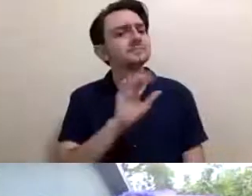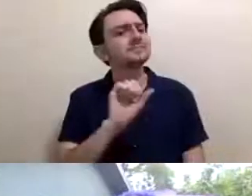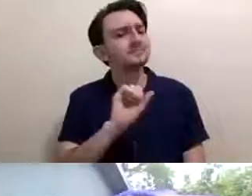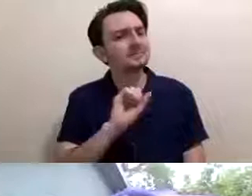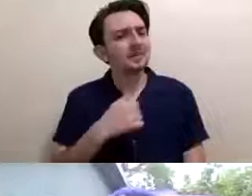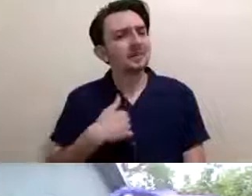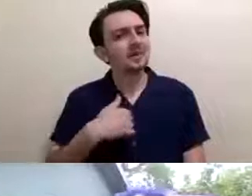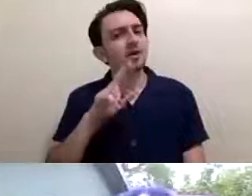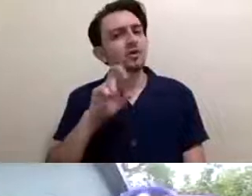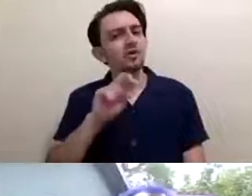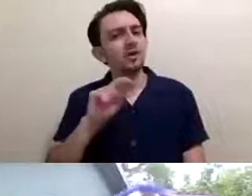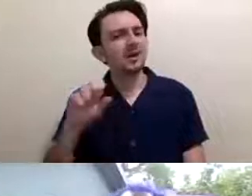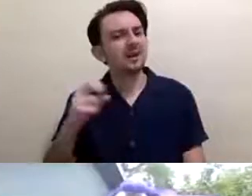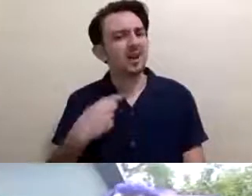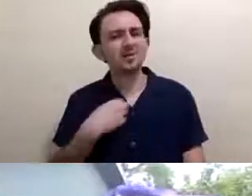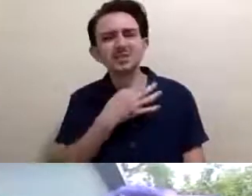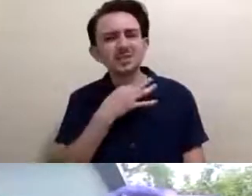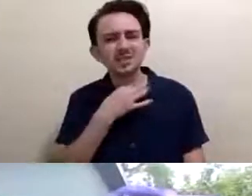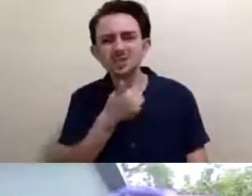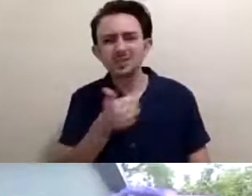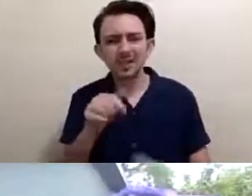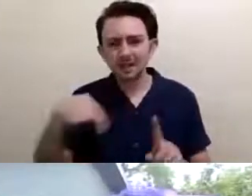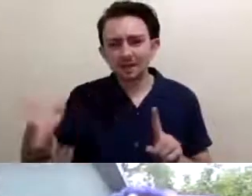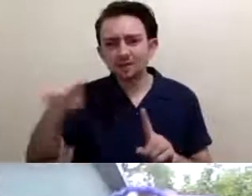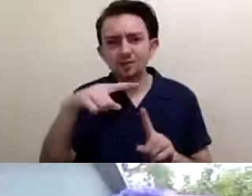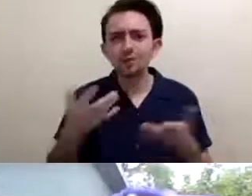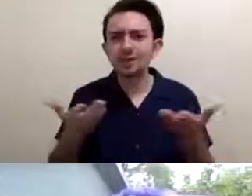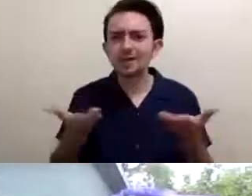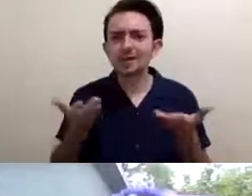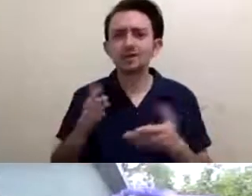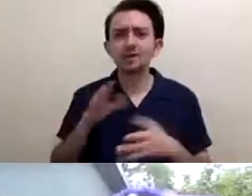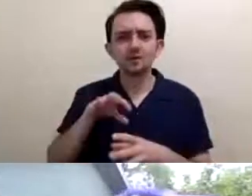anyone from the Budget Bureau a part of this right now?